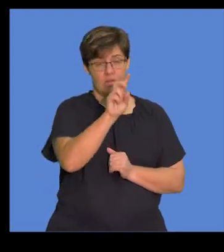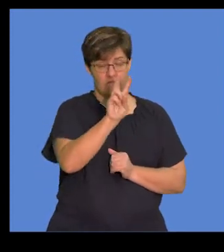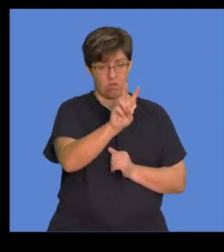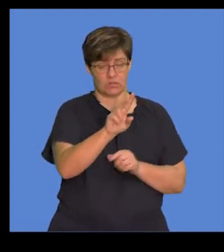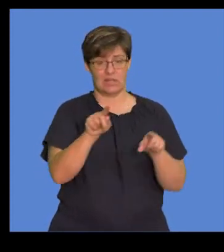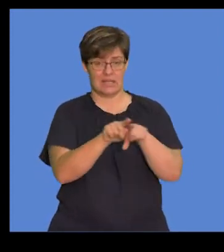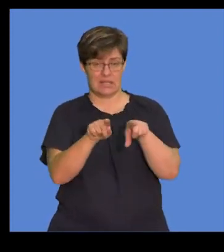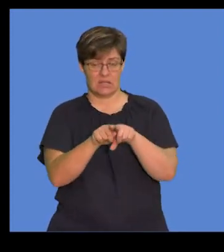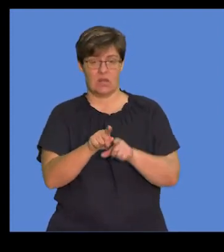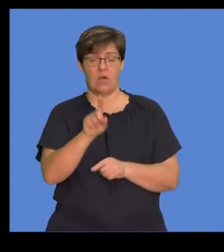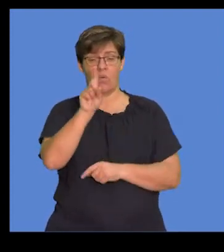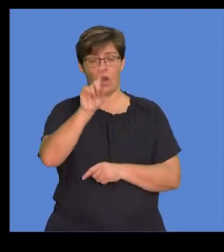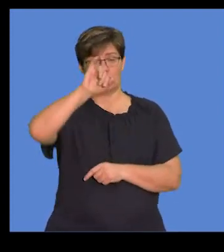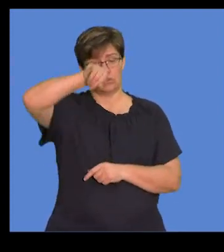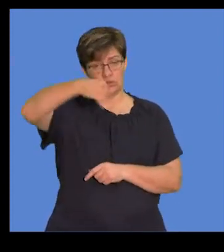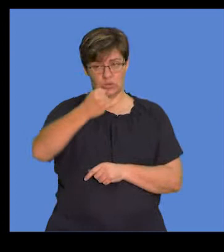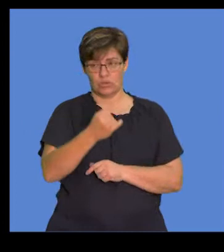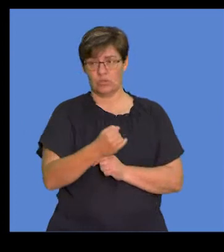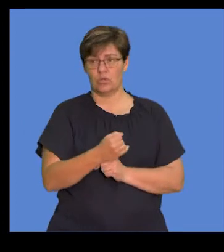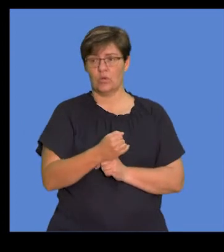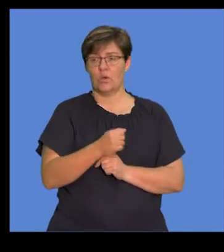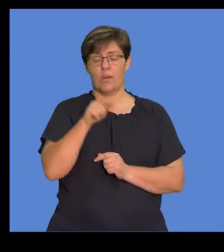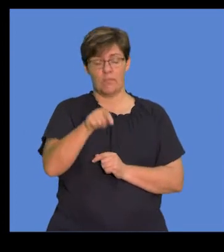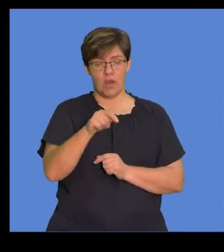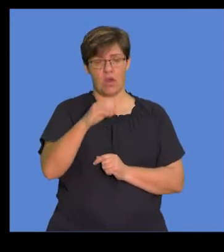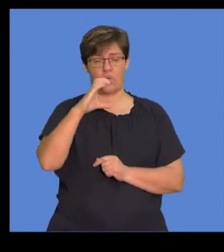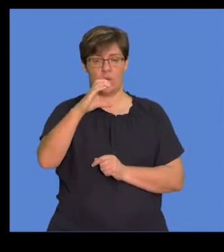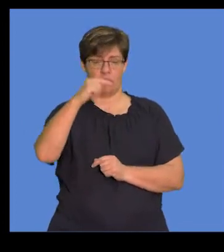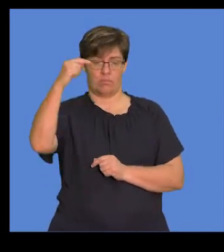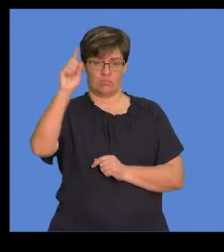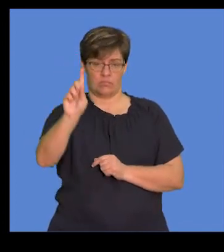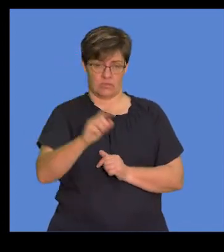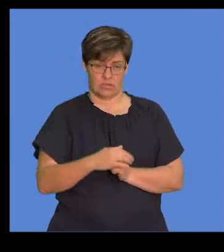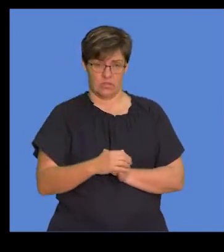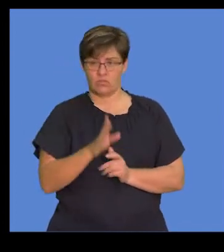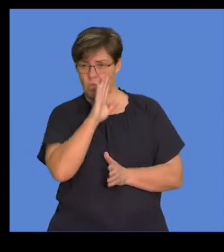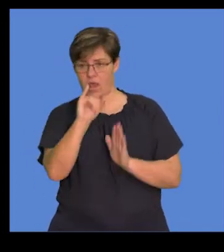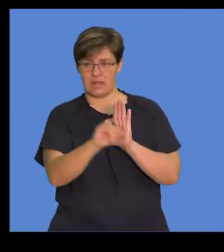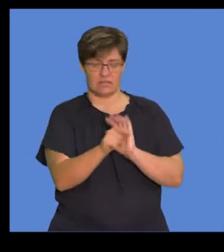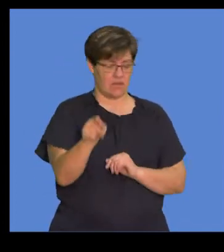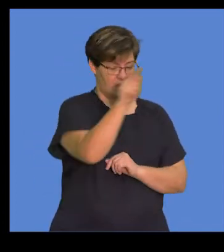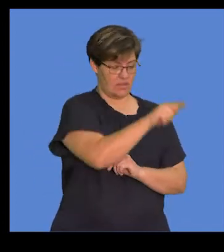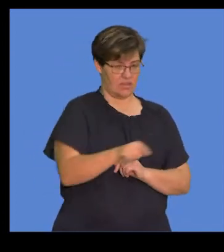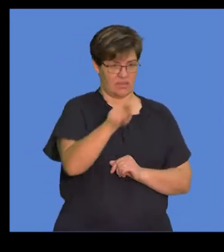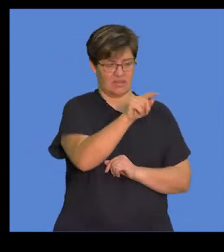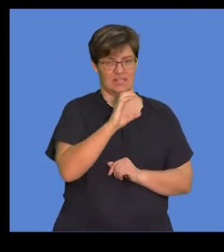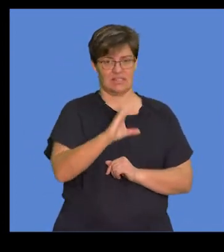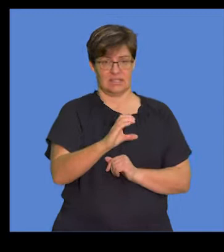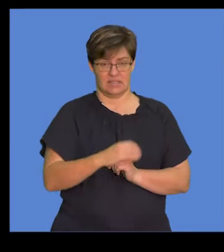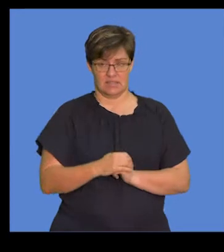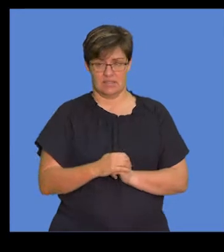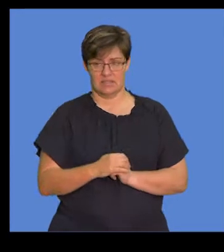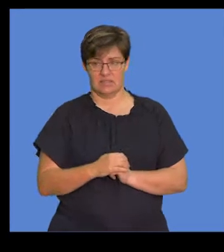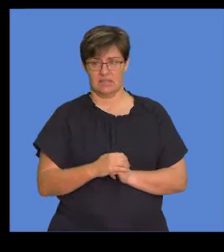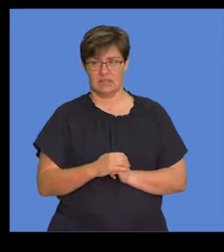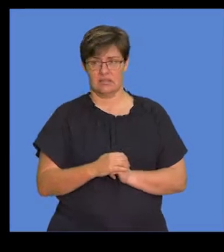is equals to 1 joule per coulomb of charge. So we are able to immediately identify